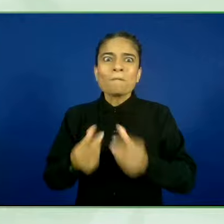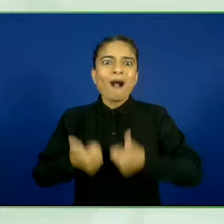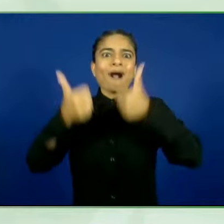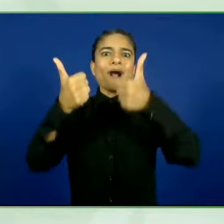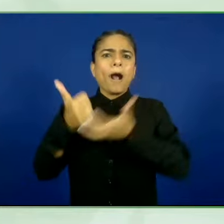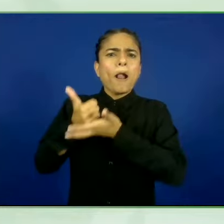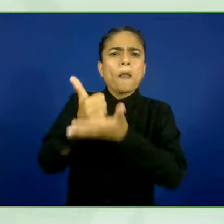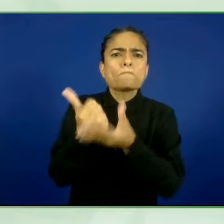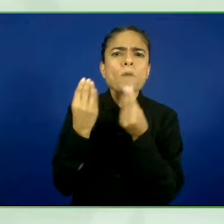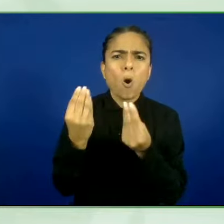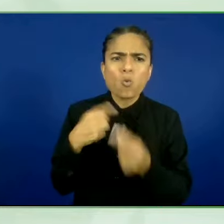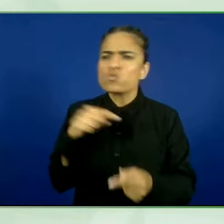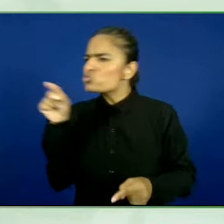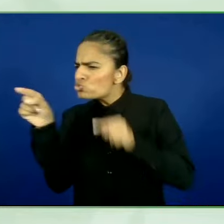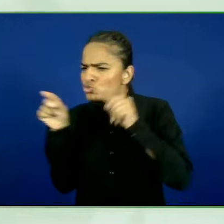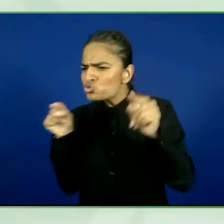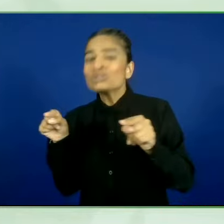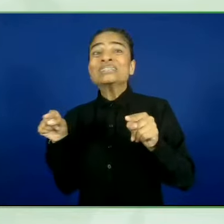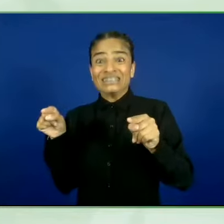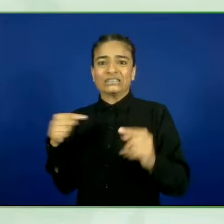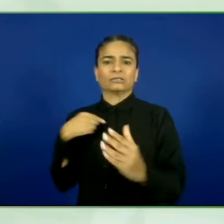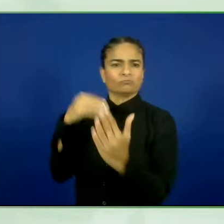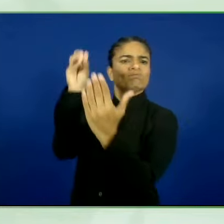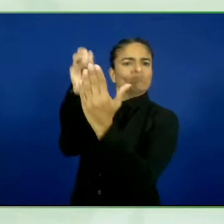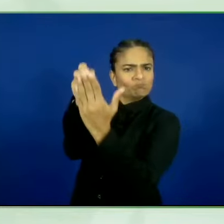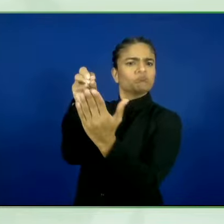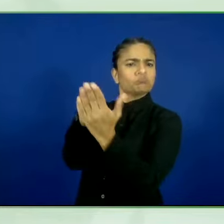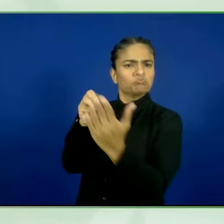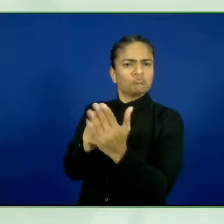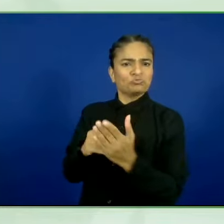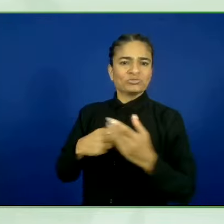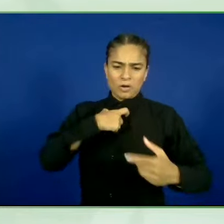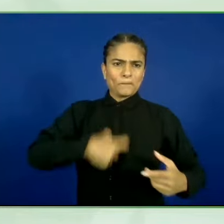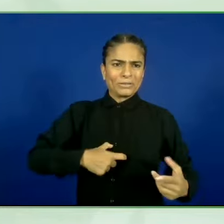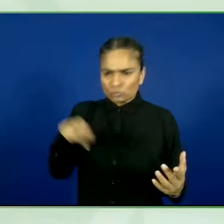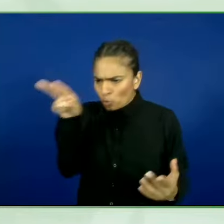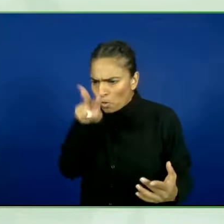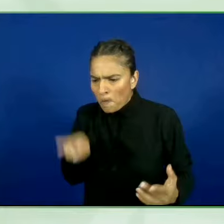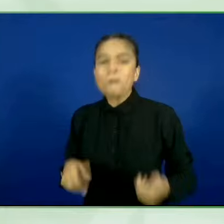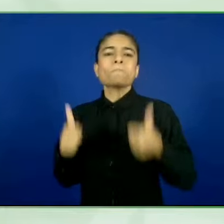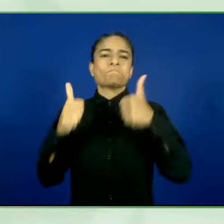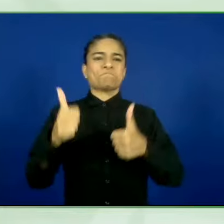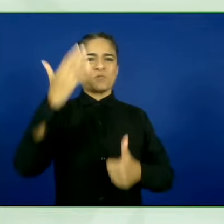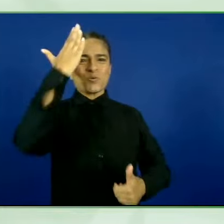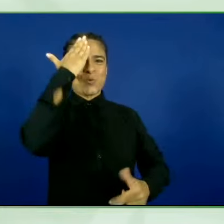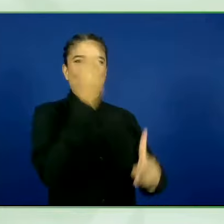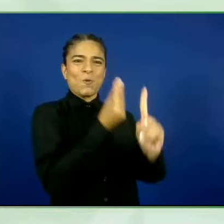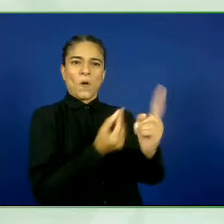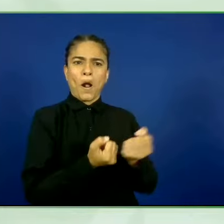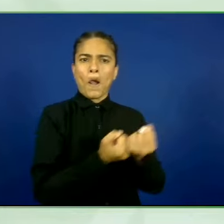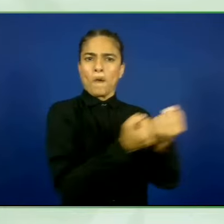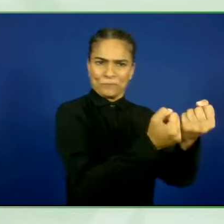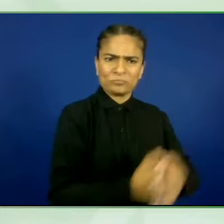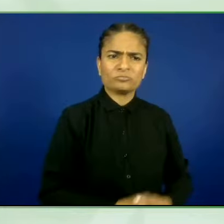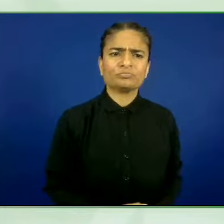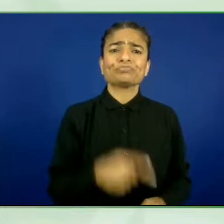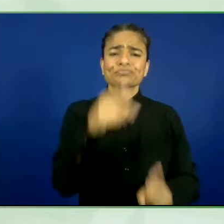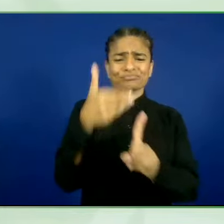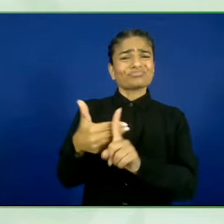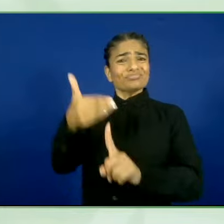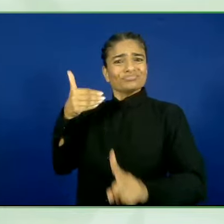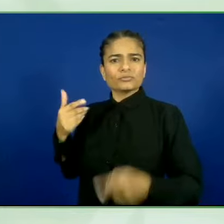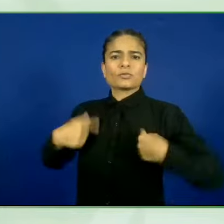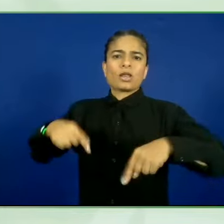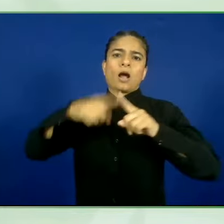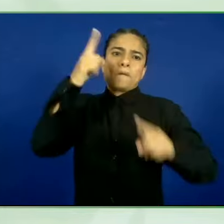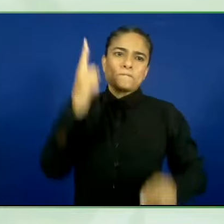and go about the entire community so that we start the assessment. But now with this case management tool, we're able to identify those requiring